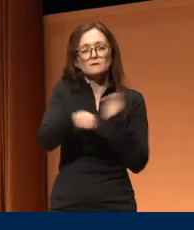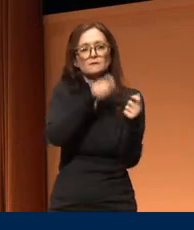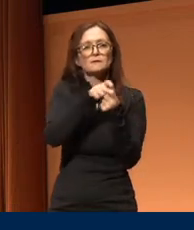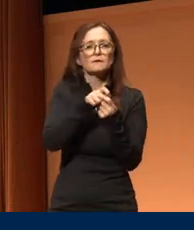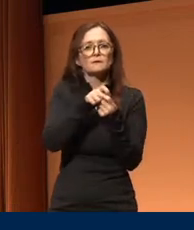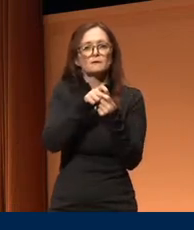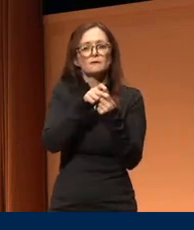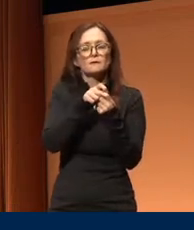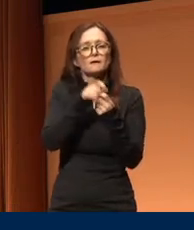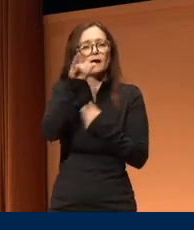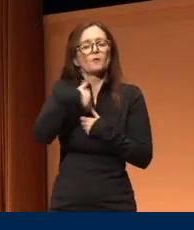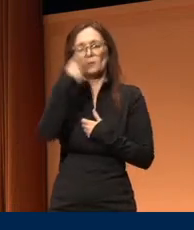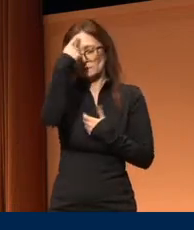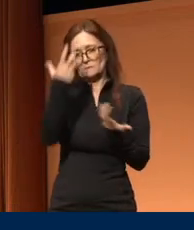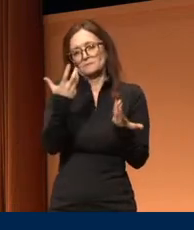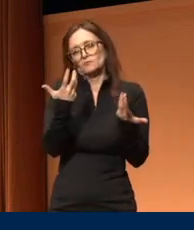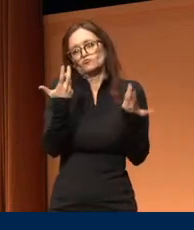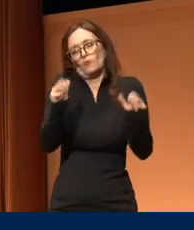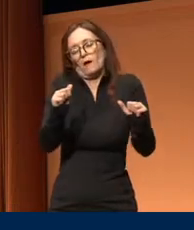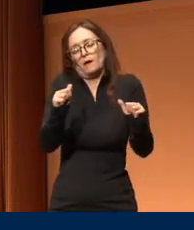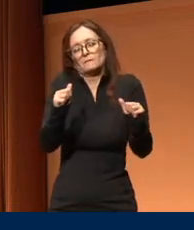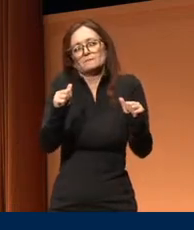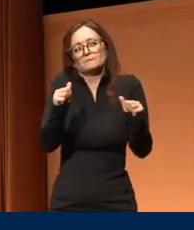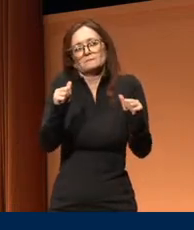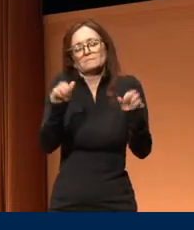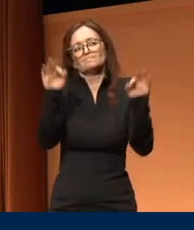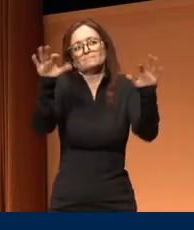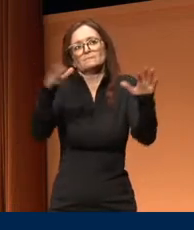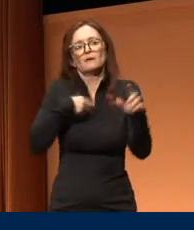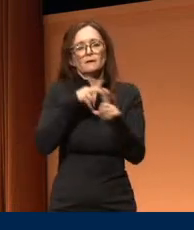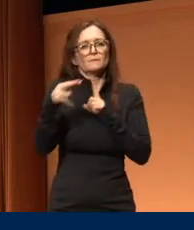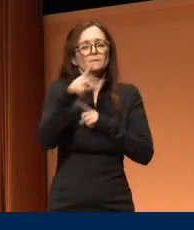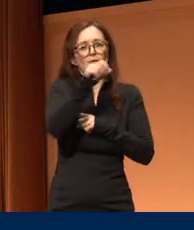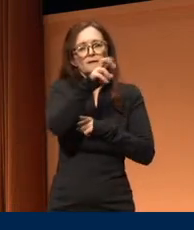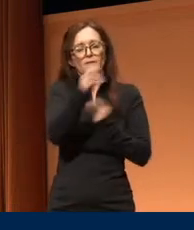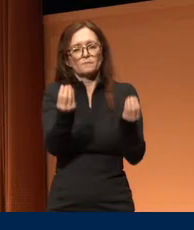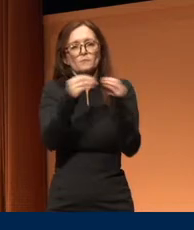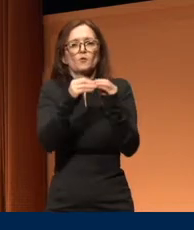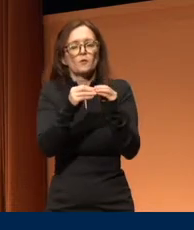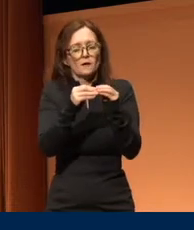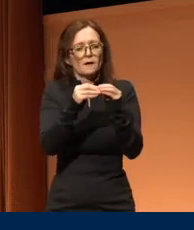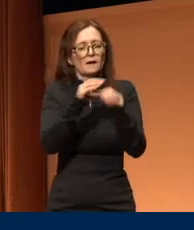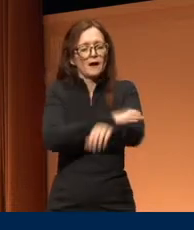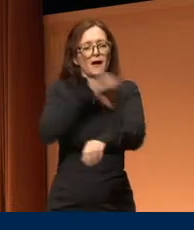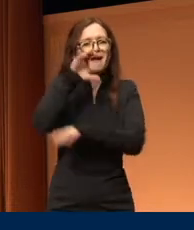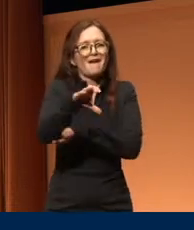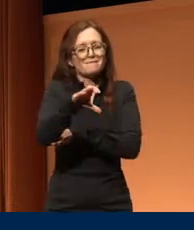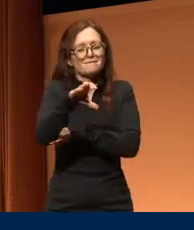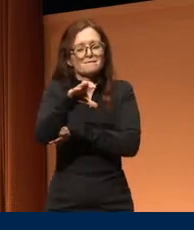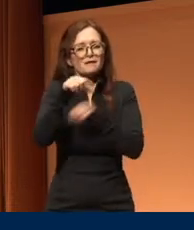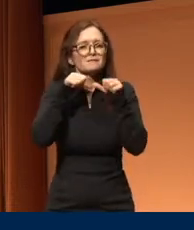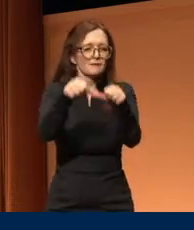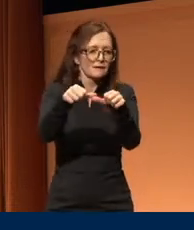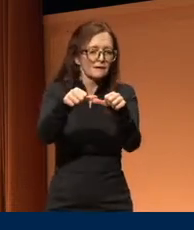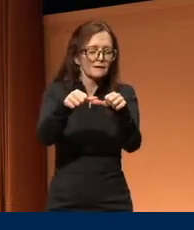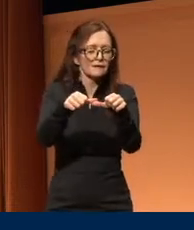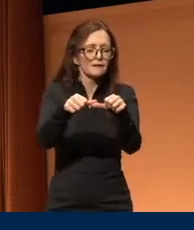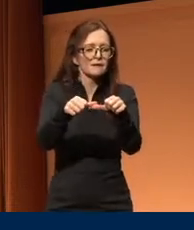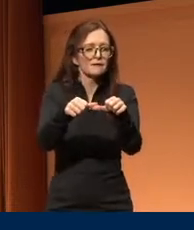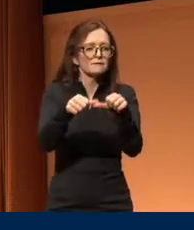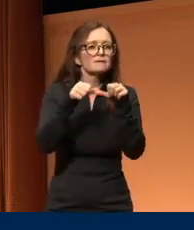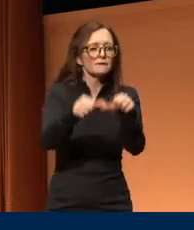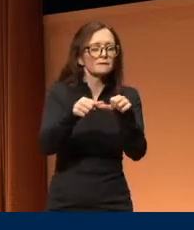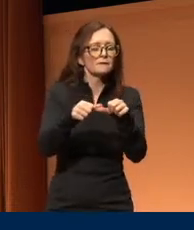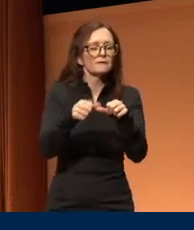want to make the case, at least hypothesize, that love is what activates powers and sustains the epistemic properties of deliberation in